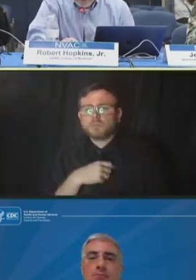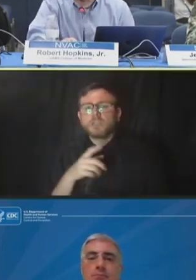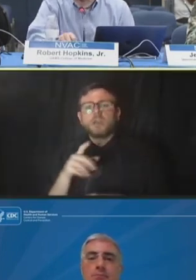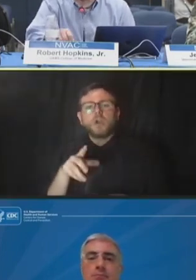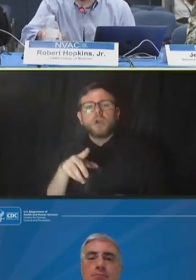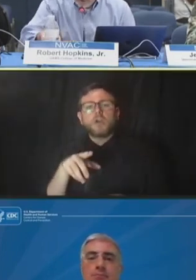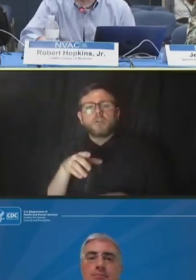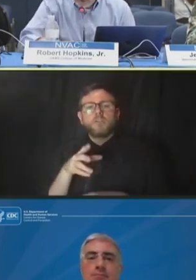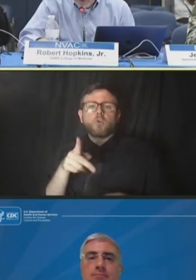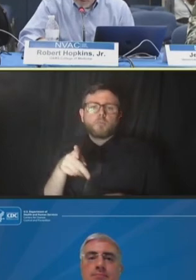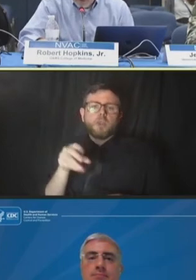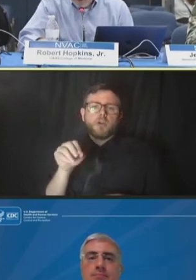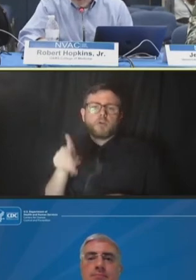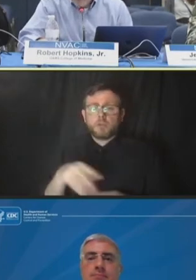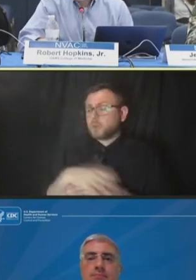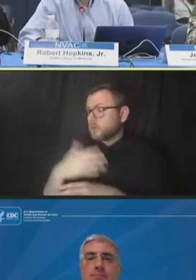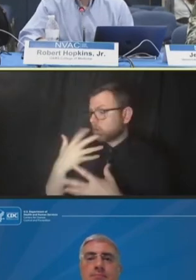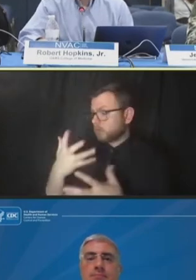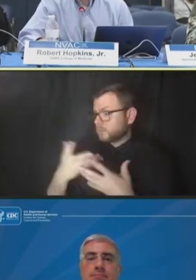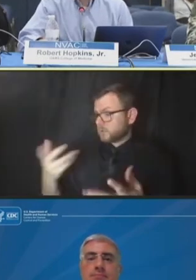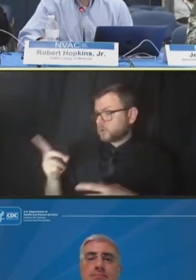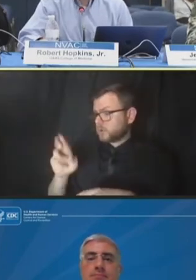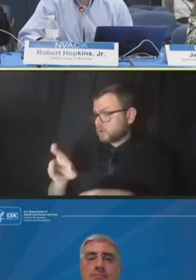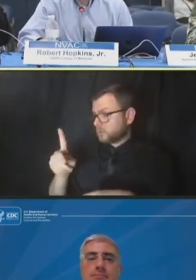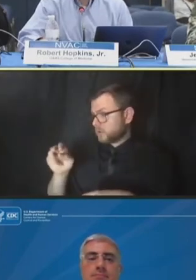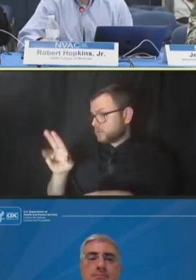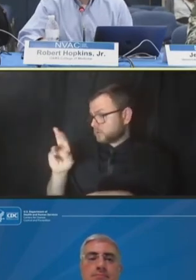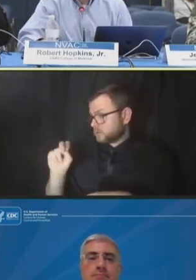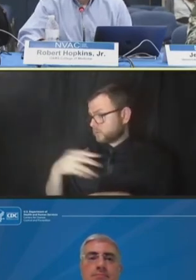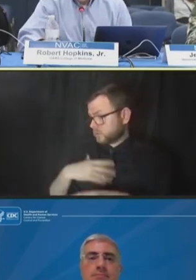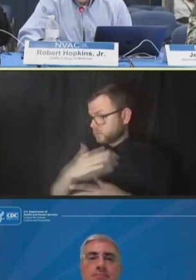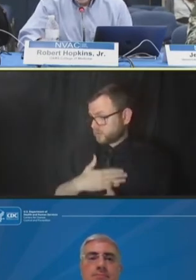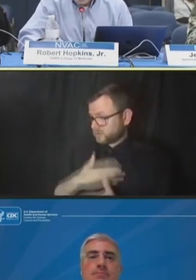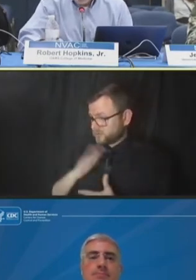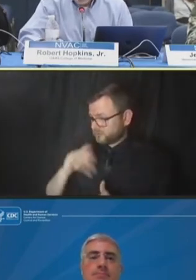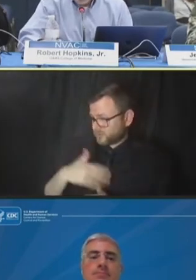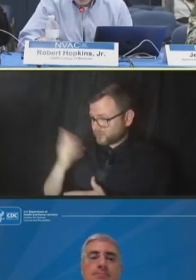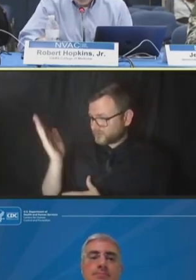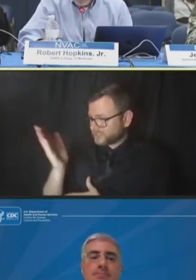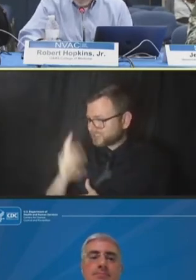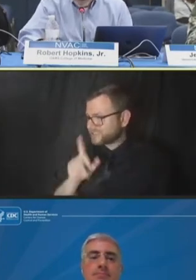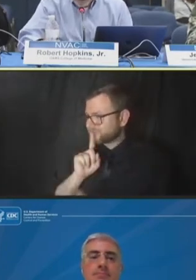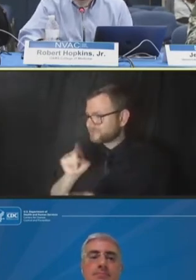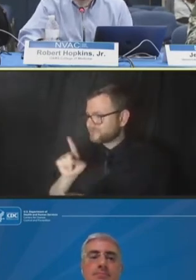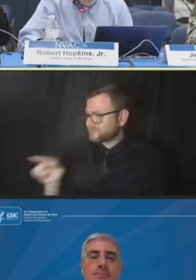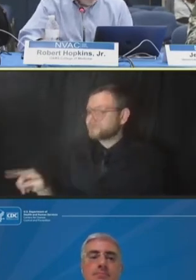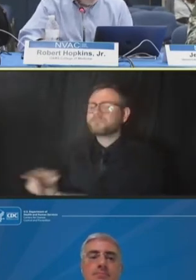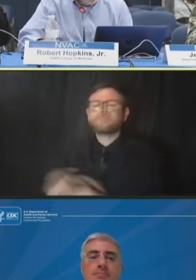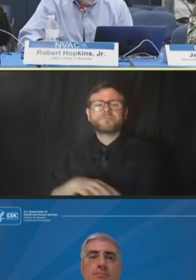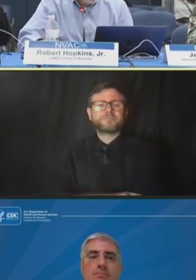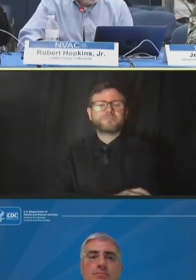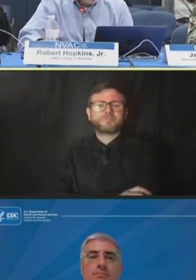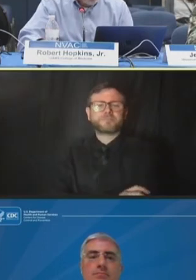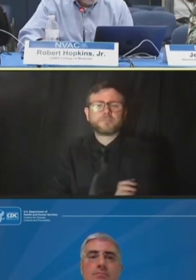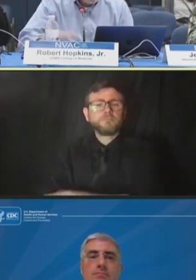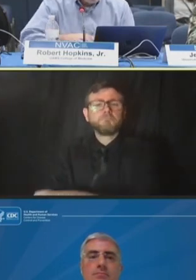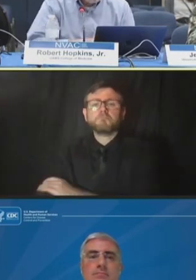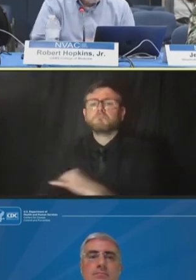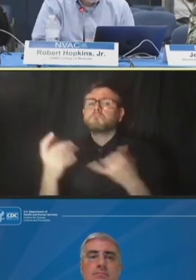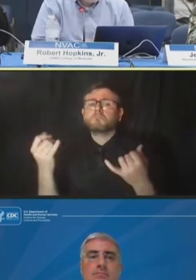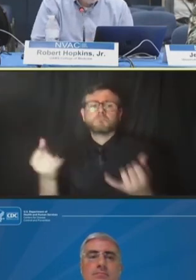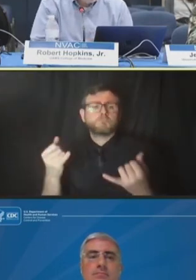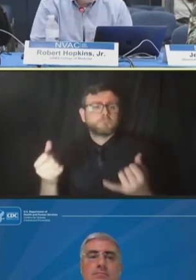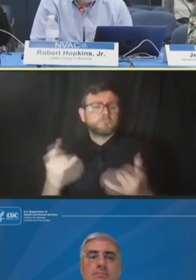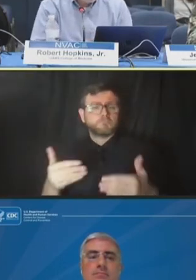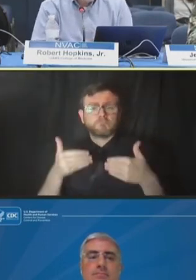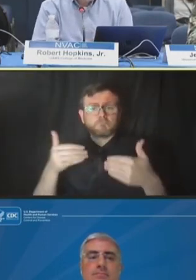Thank you very much, Dr. Peterson. We appreciate your presentation and answering the questions. At this time, we're going to move